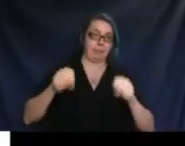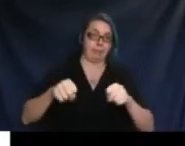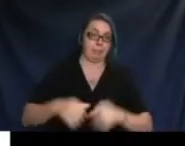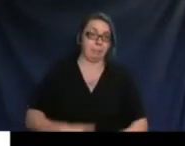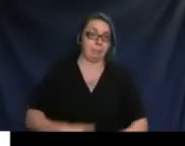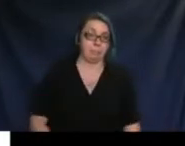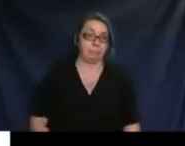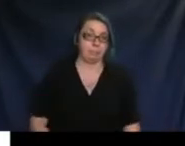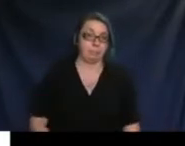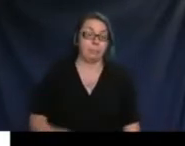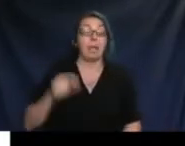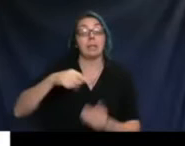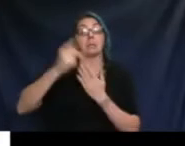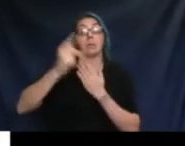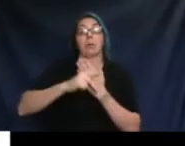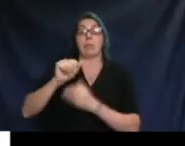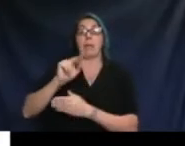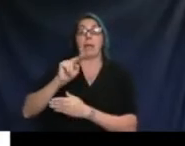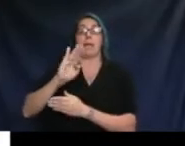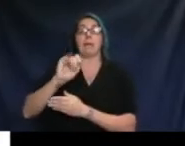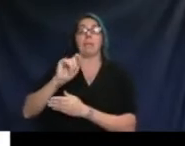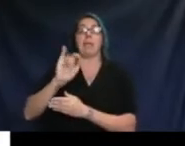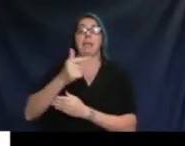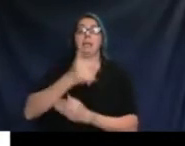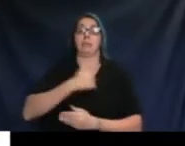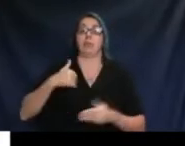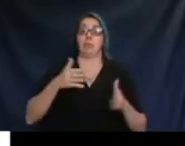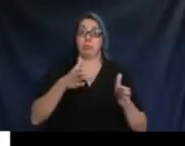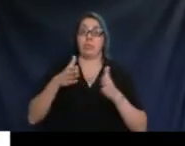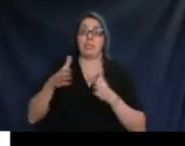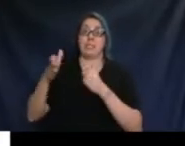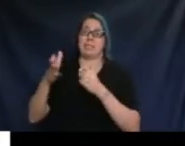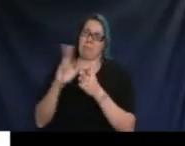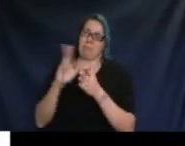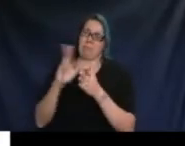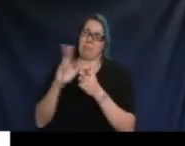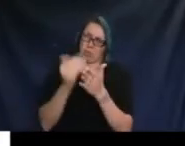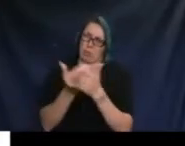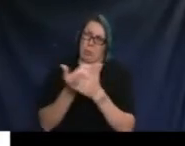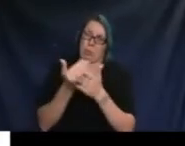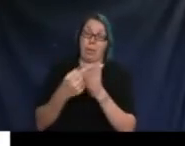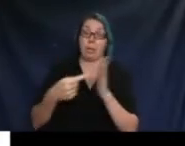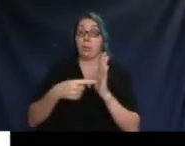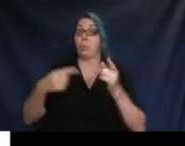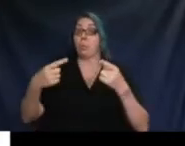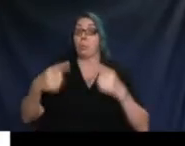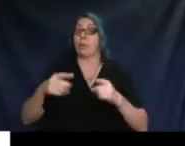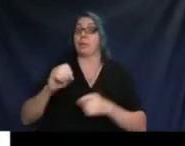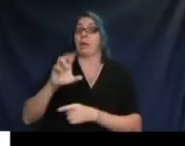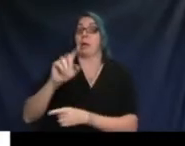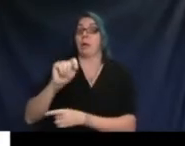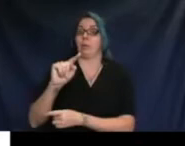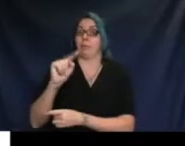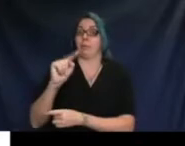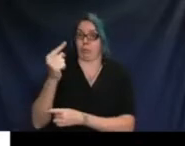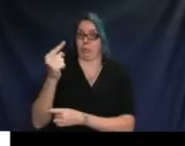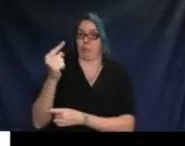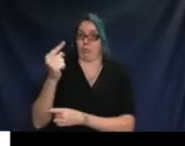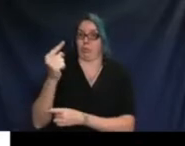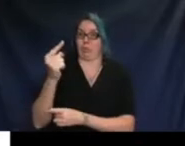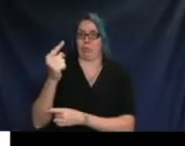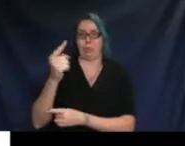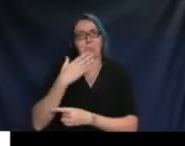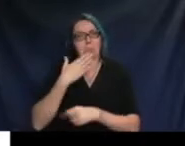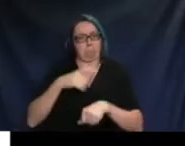deadline coming up is going to be on October 1st. So you have a good amount of time to prepare. So it's great that you're all, thinking about this